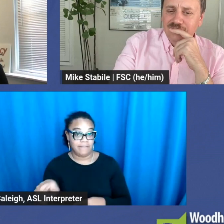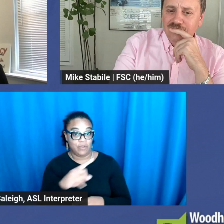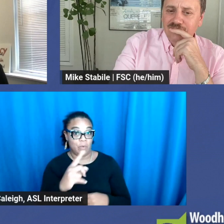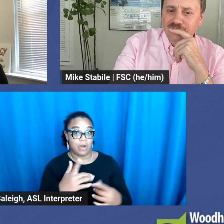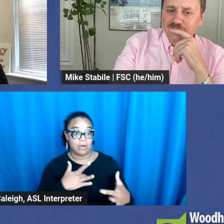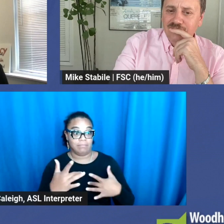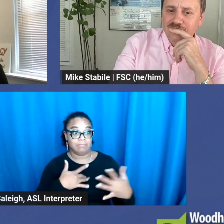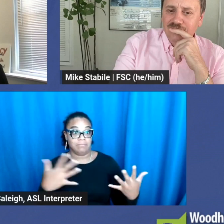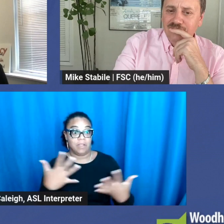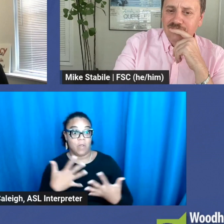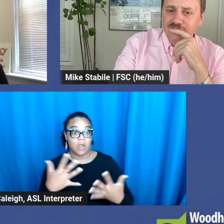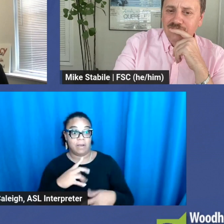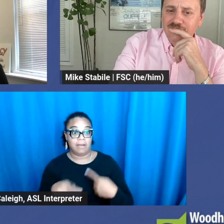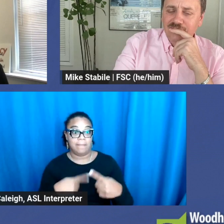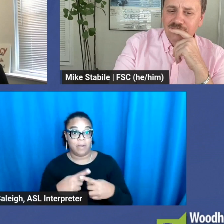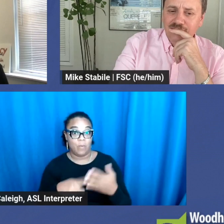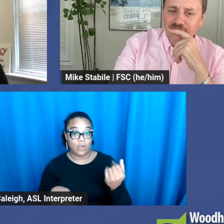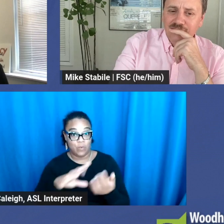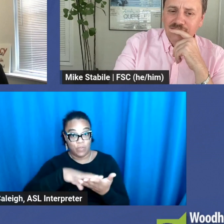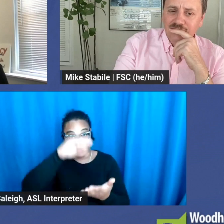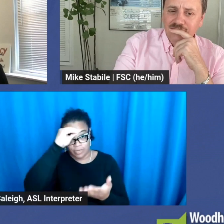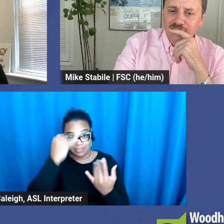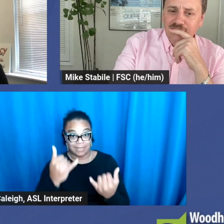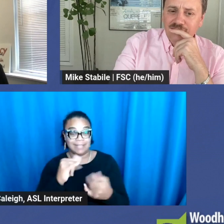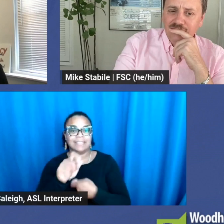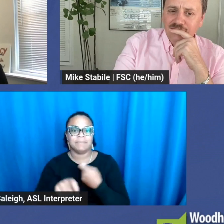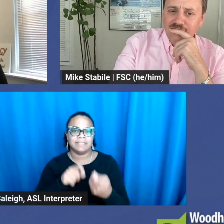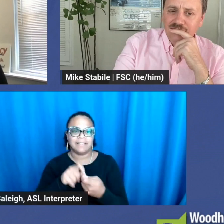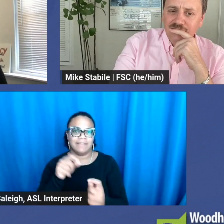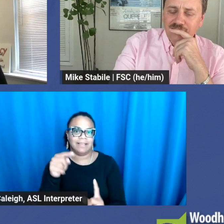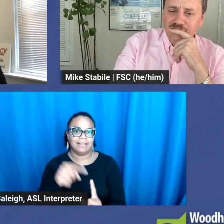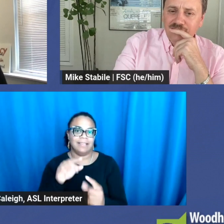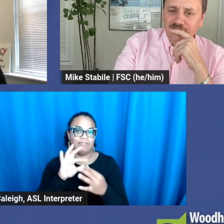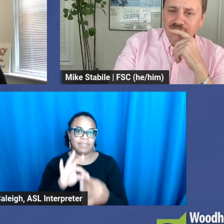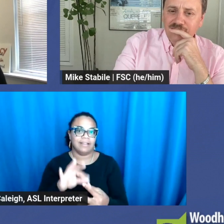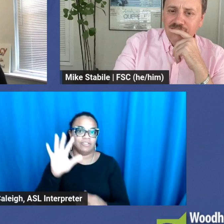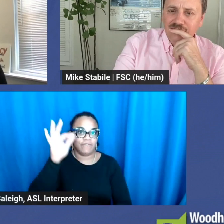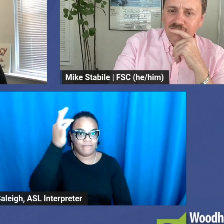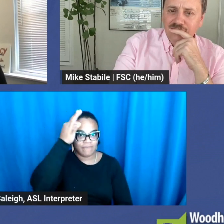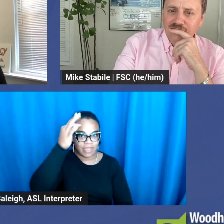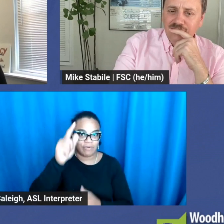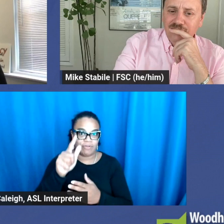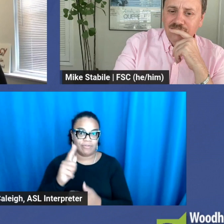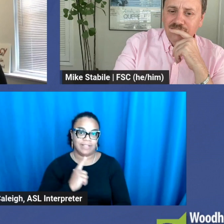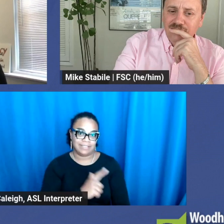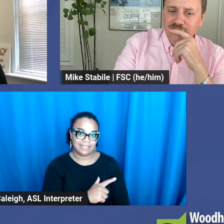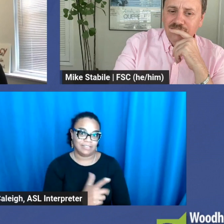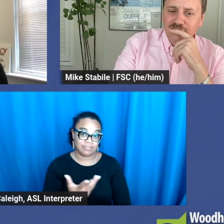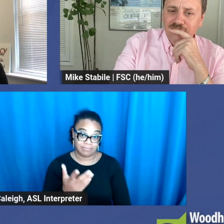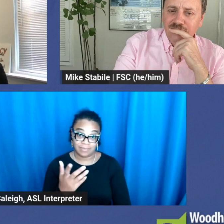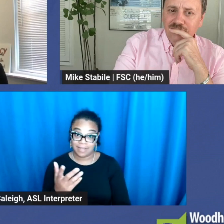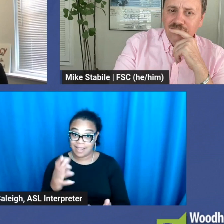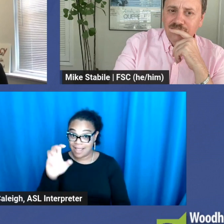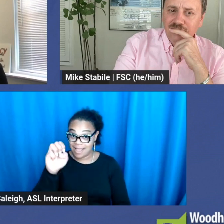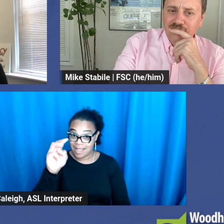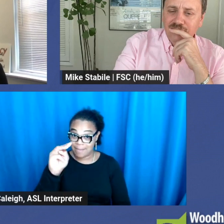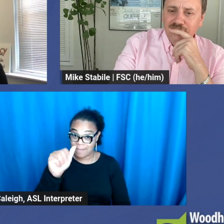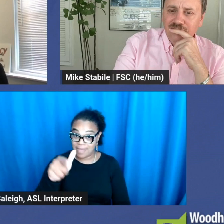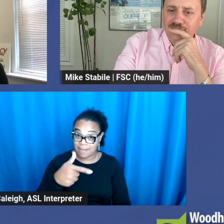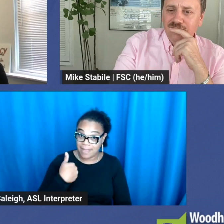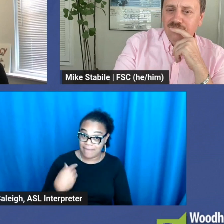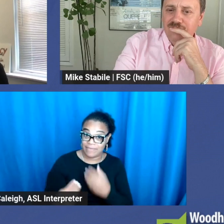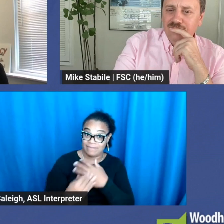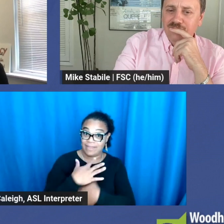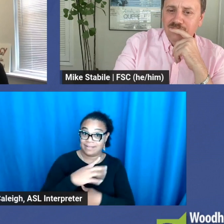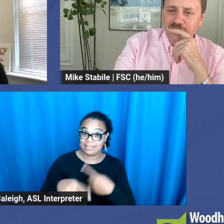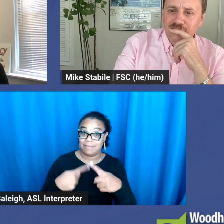learned today, specific to the federal legislation. Emma, do you have any advice for how we can most effectively